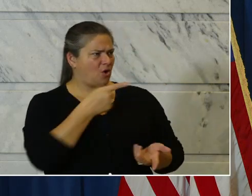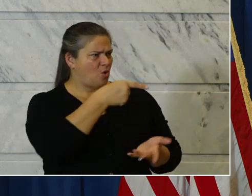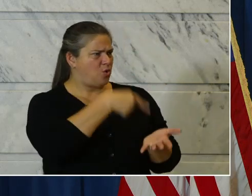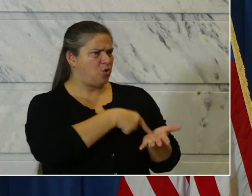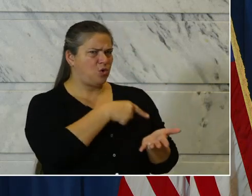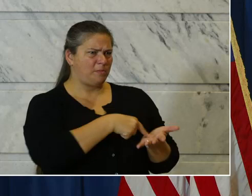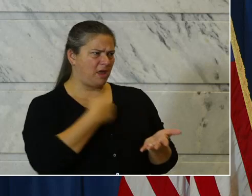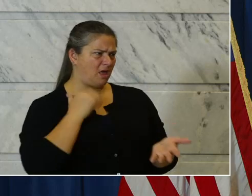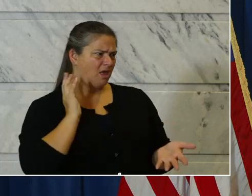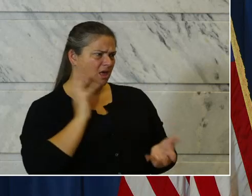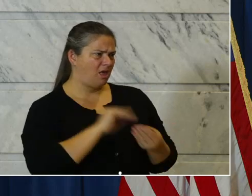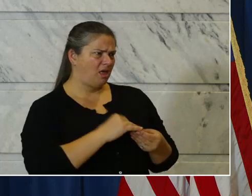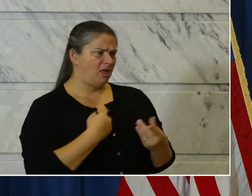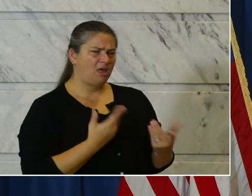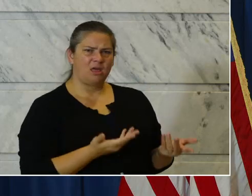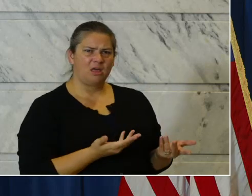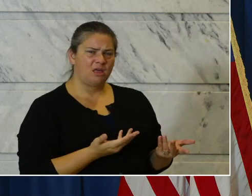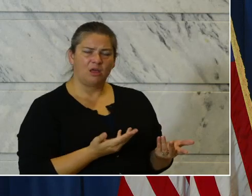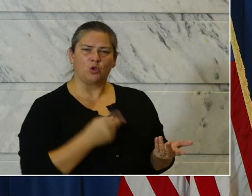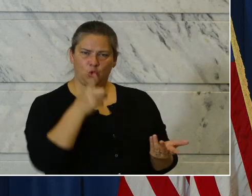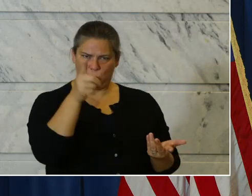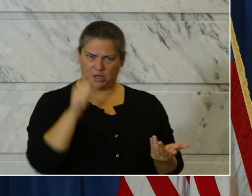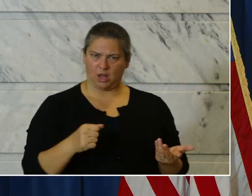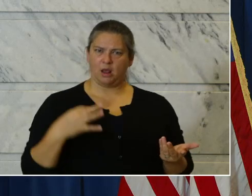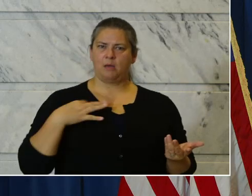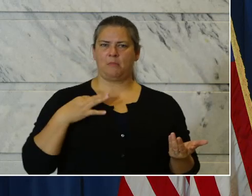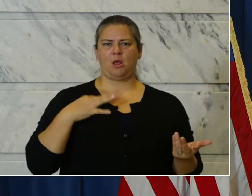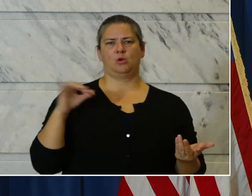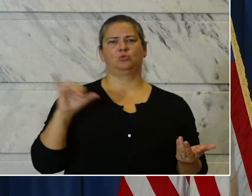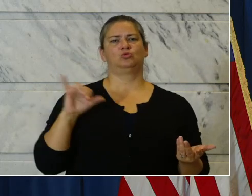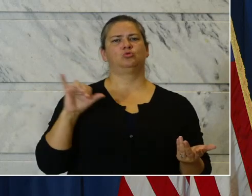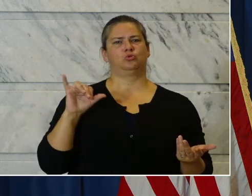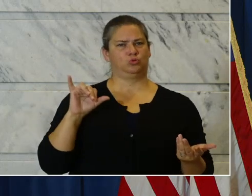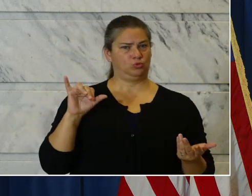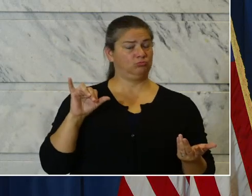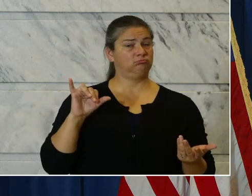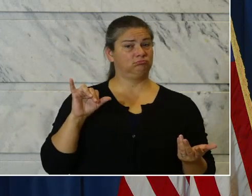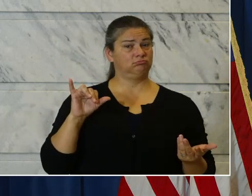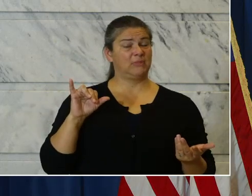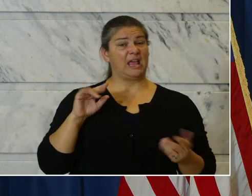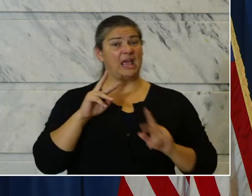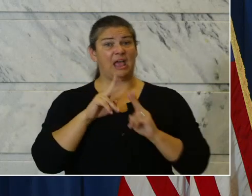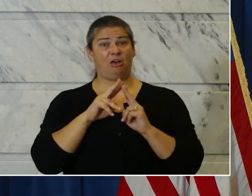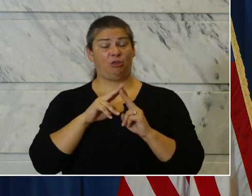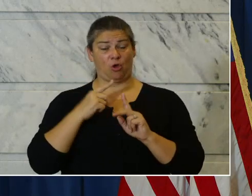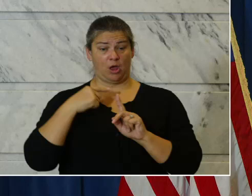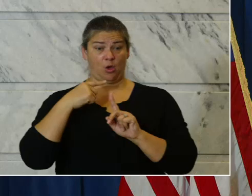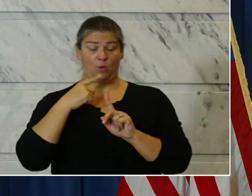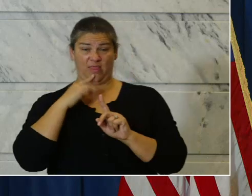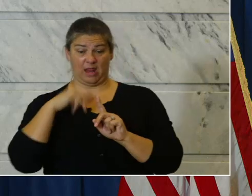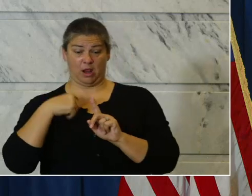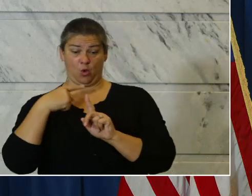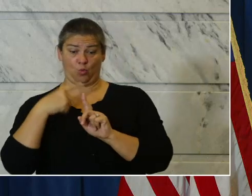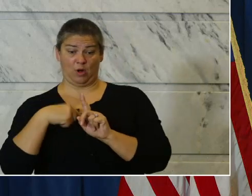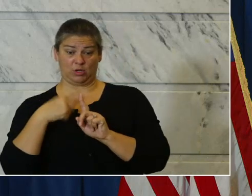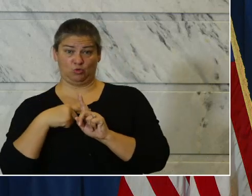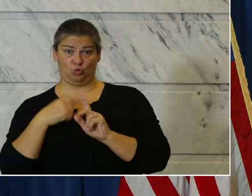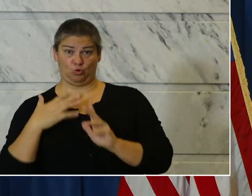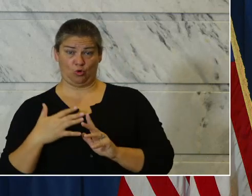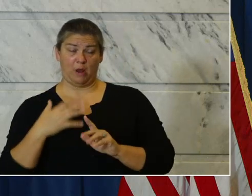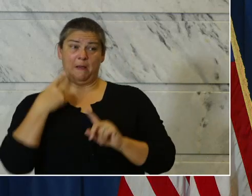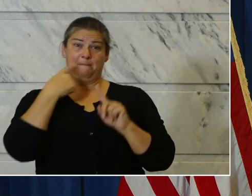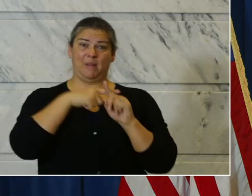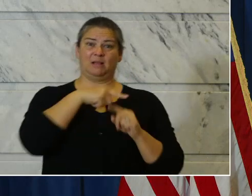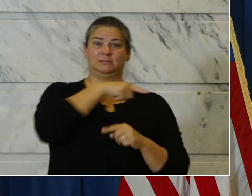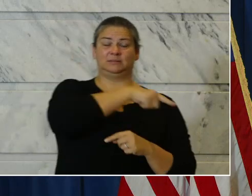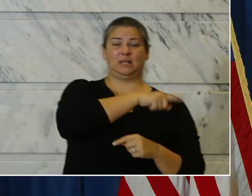too and ultimately get this program going. Both the tenant and the landlord must complete and submit separate